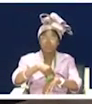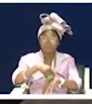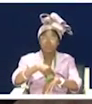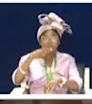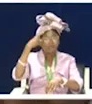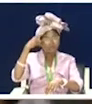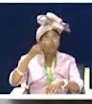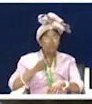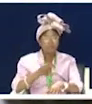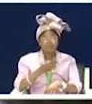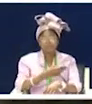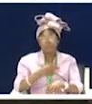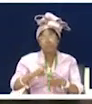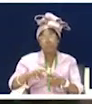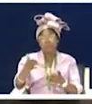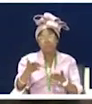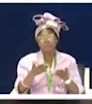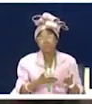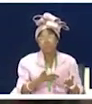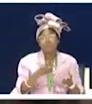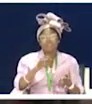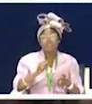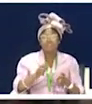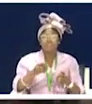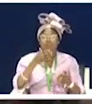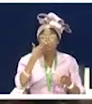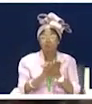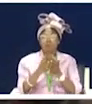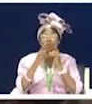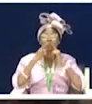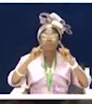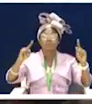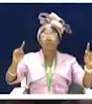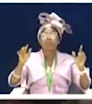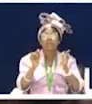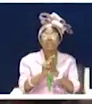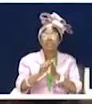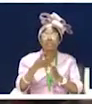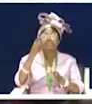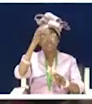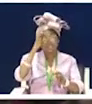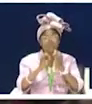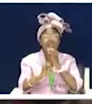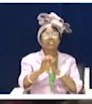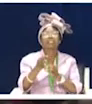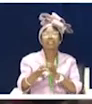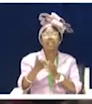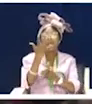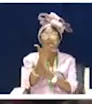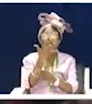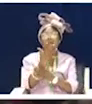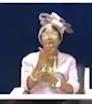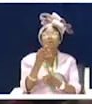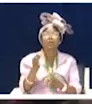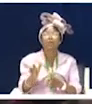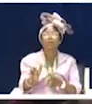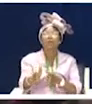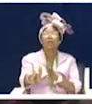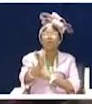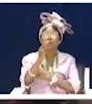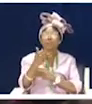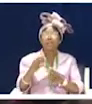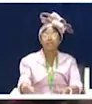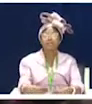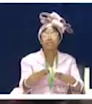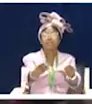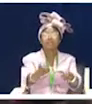for us to bring the good news that the everlasting arm of God has delivered to his